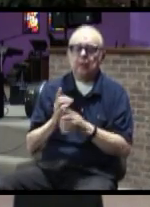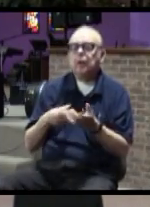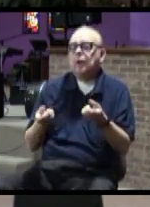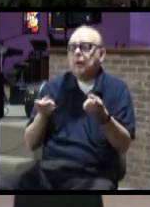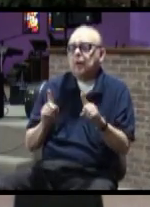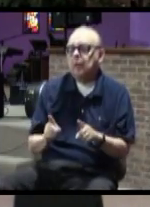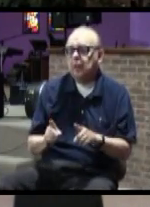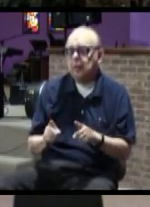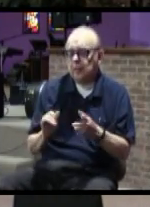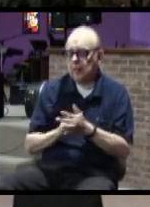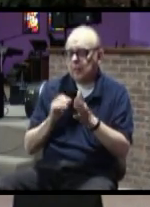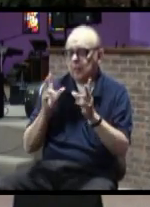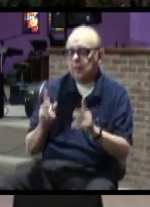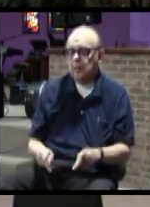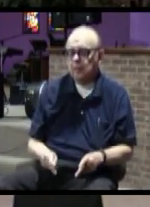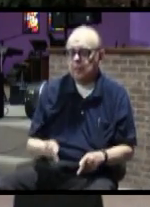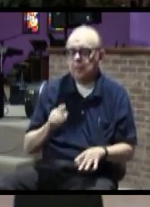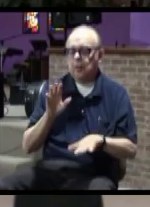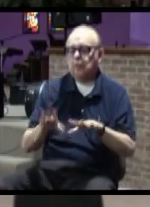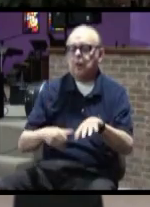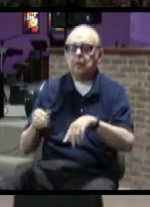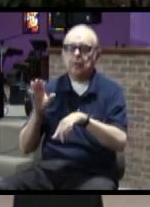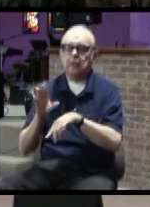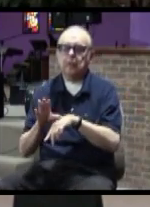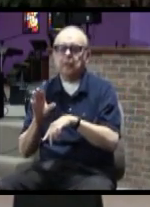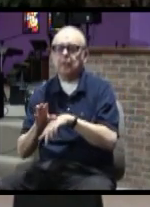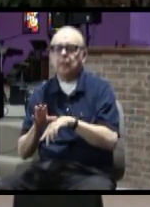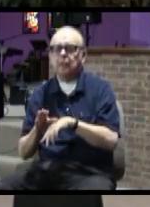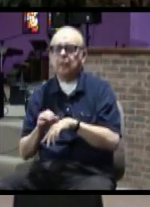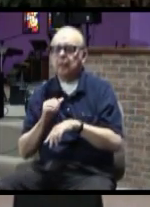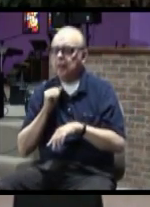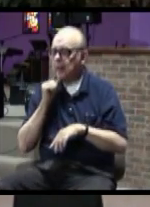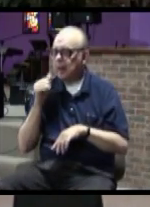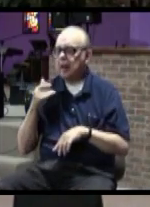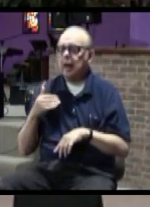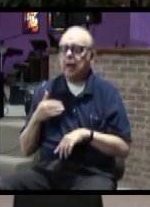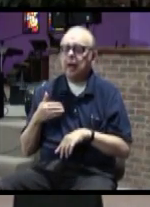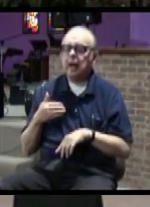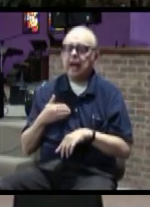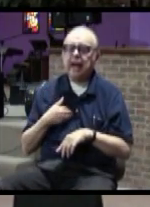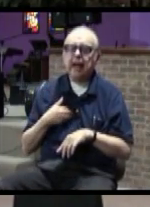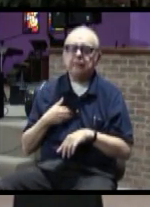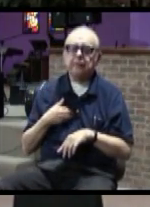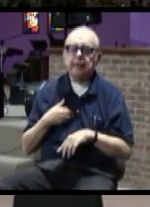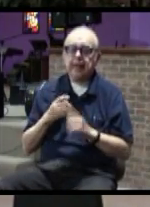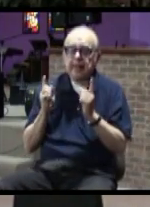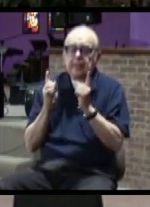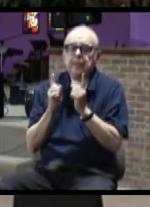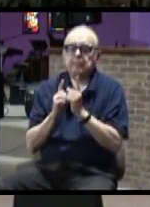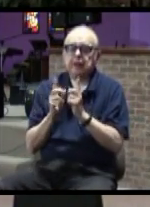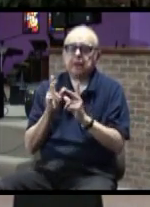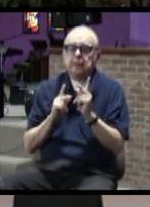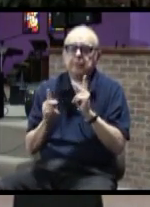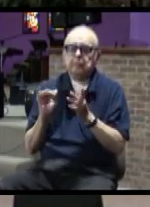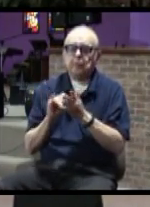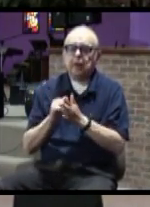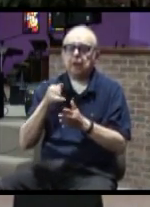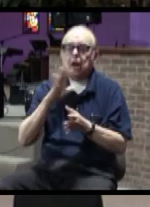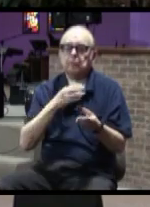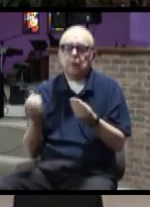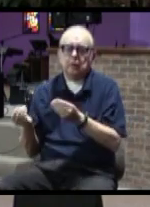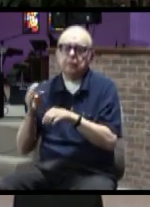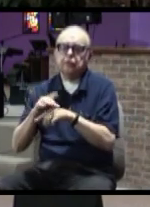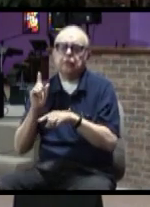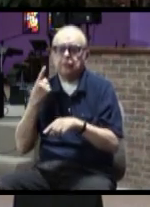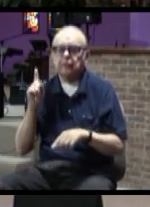anything to do in this church, then what's going to happen is that person's going to walk away from here and not have the need met that God brought them into our